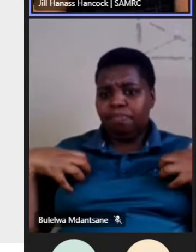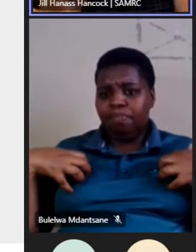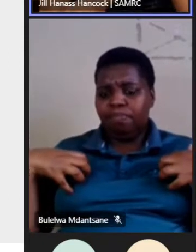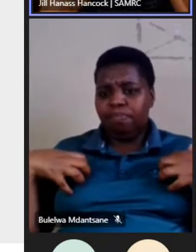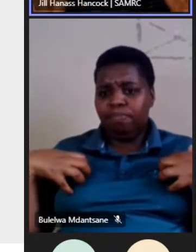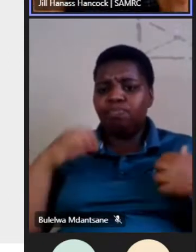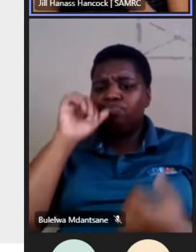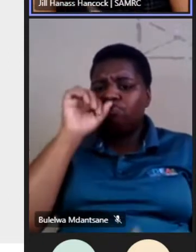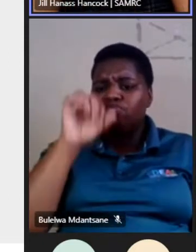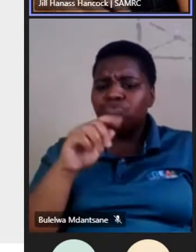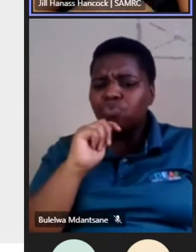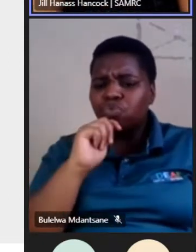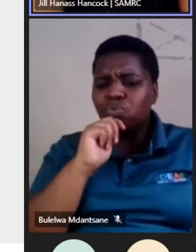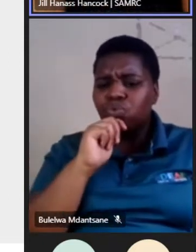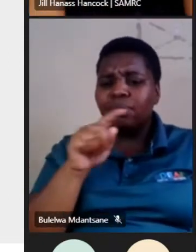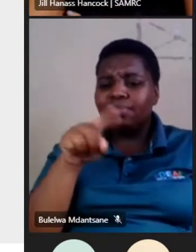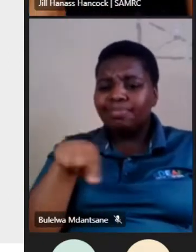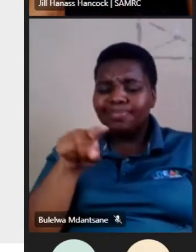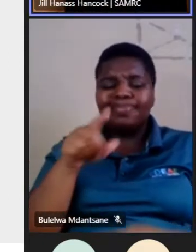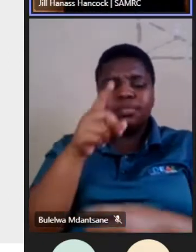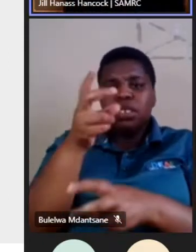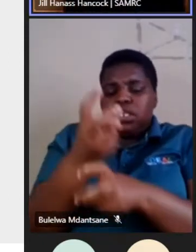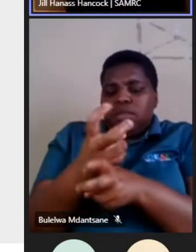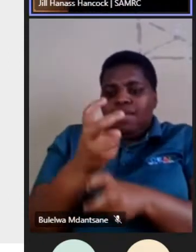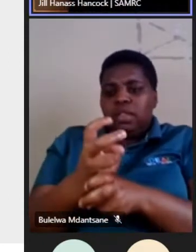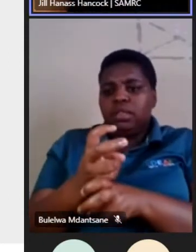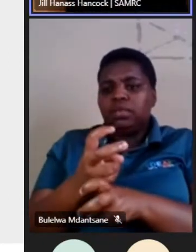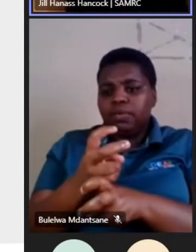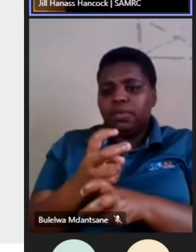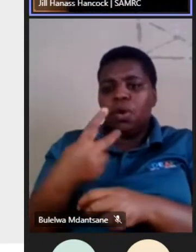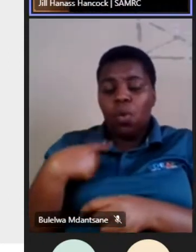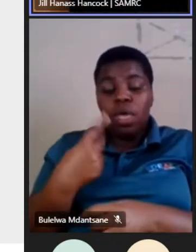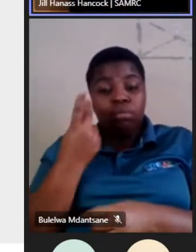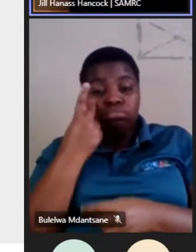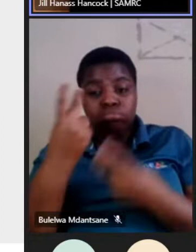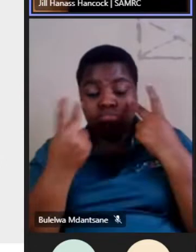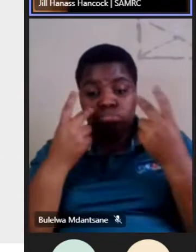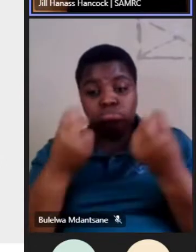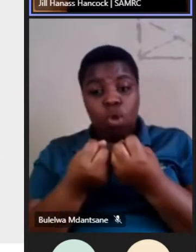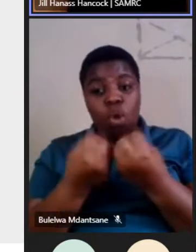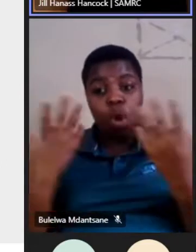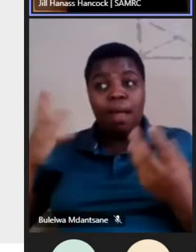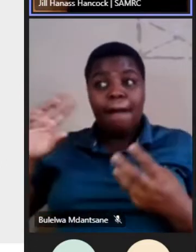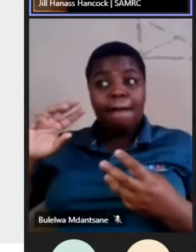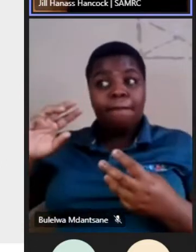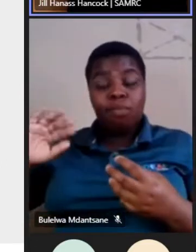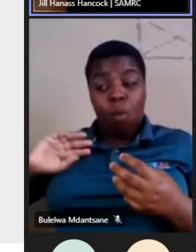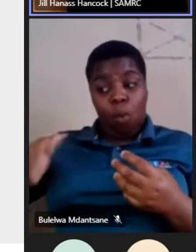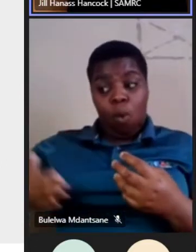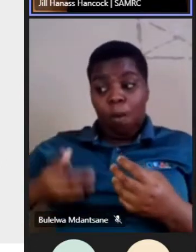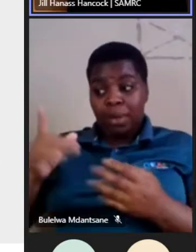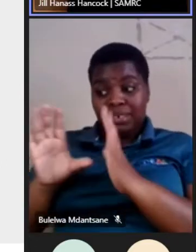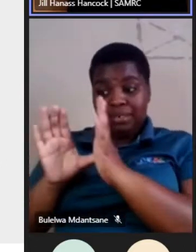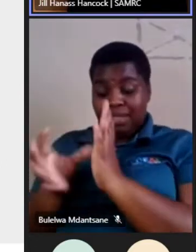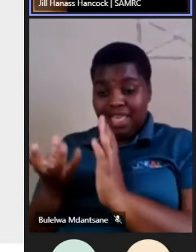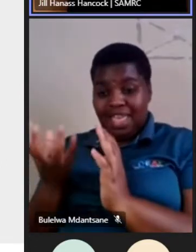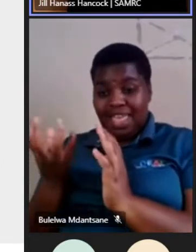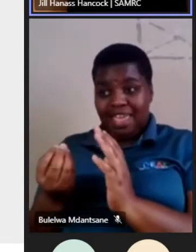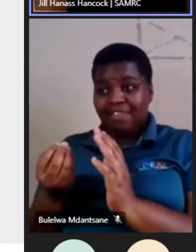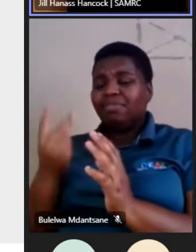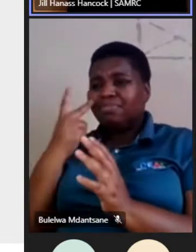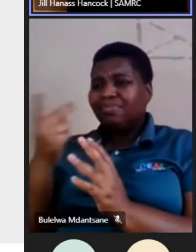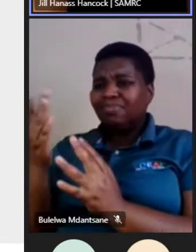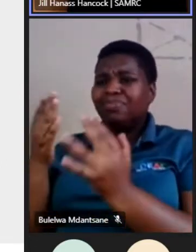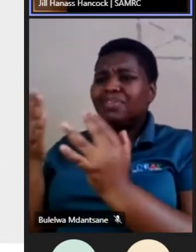really gradually. And we definitely saw a difference in the women with disabilities and how they